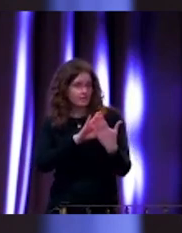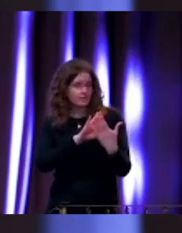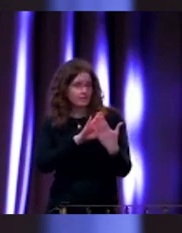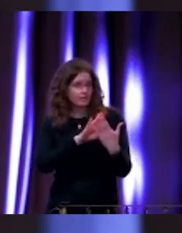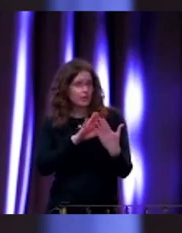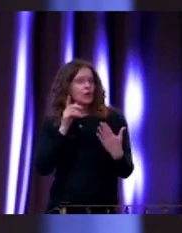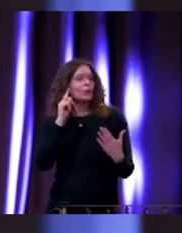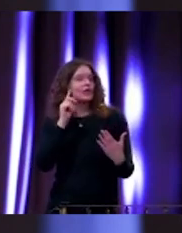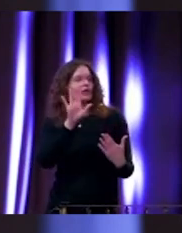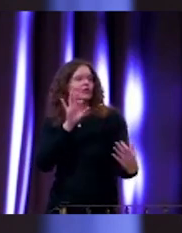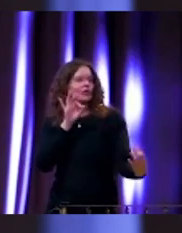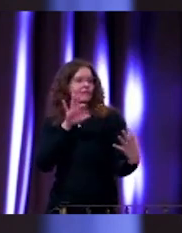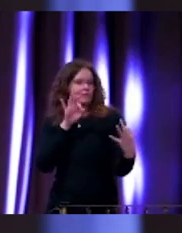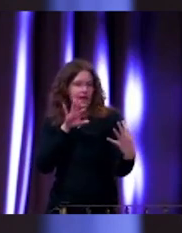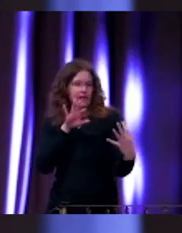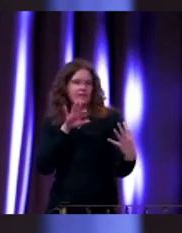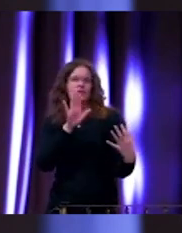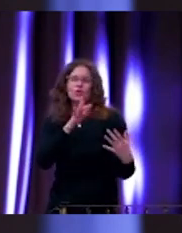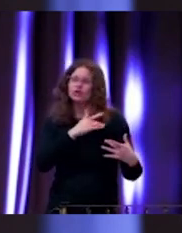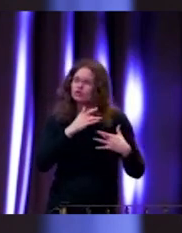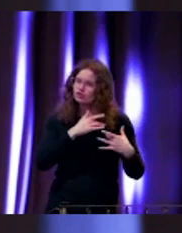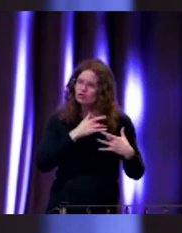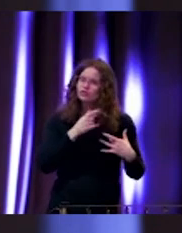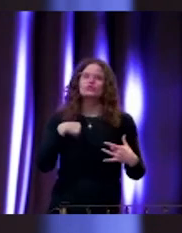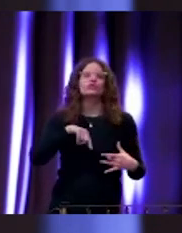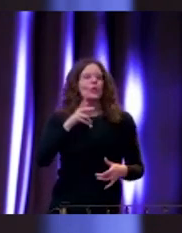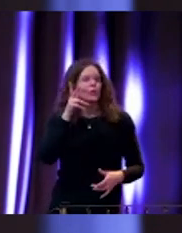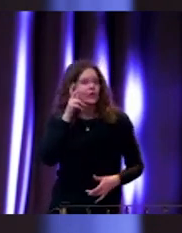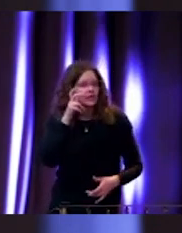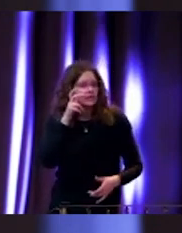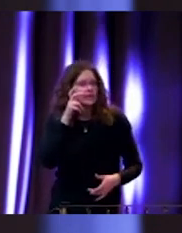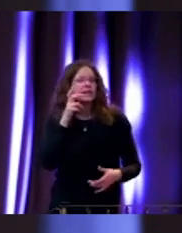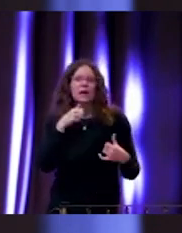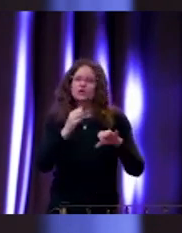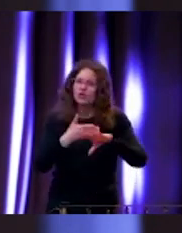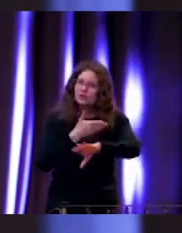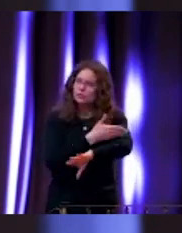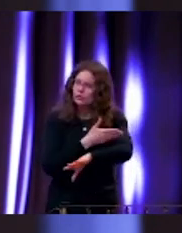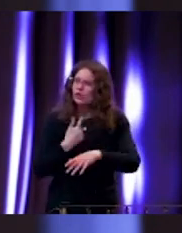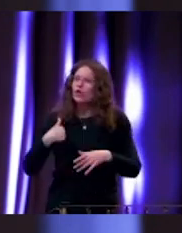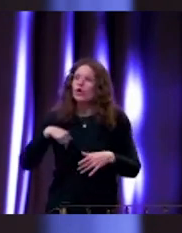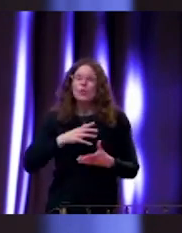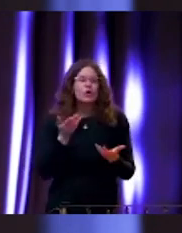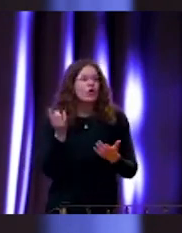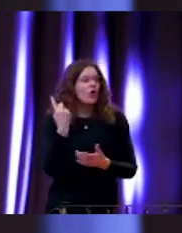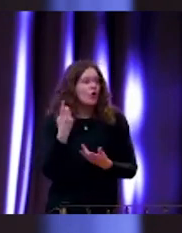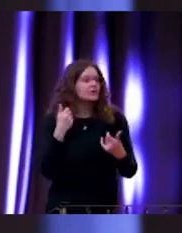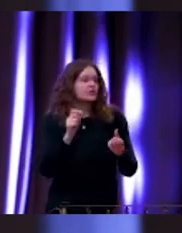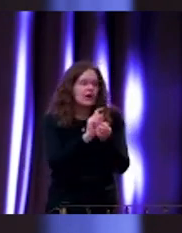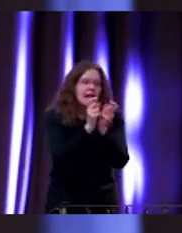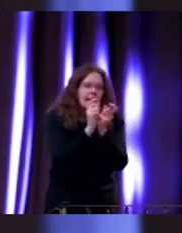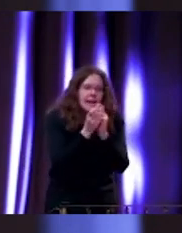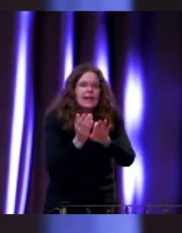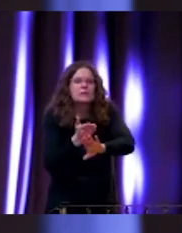But I've learned anything else, and I'm so sorry I'm taking too much time, it really is how much this work means